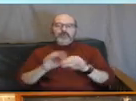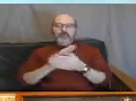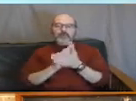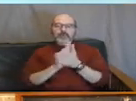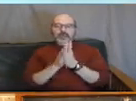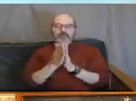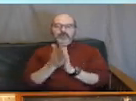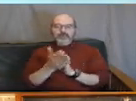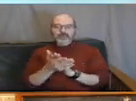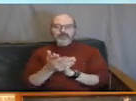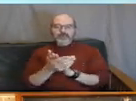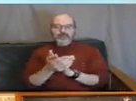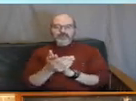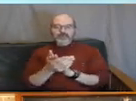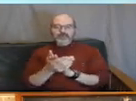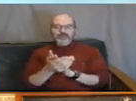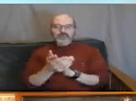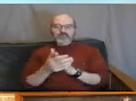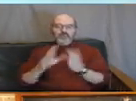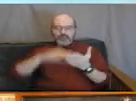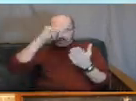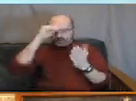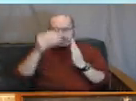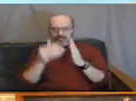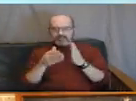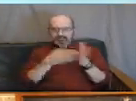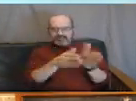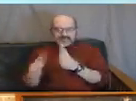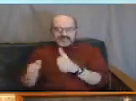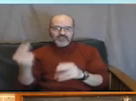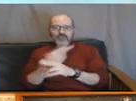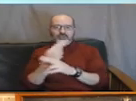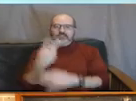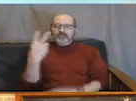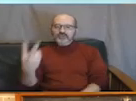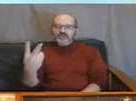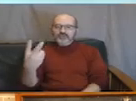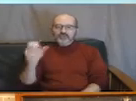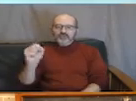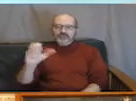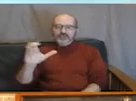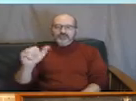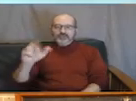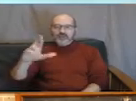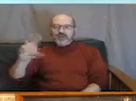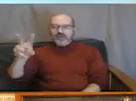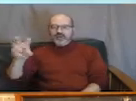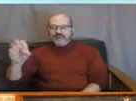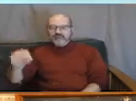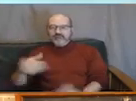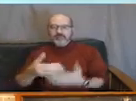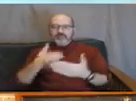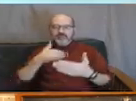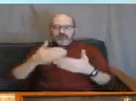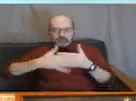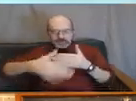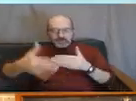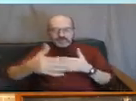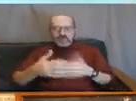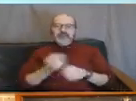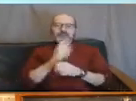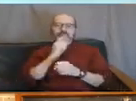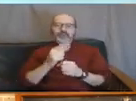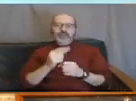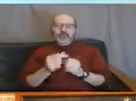get the technique down using 2 scarves before you move ahead. So make sure you master